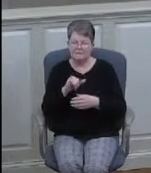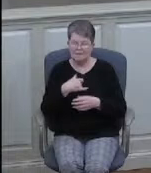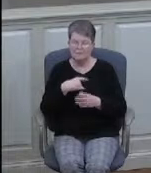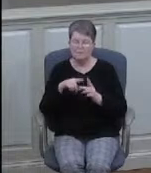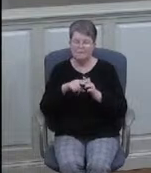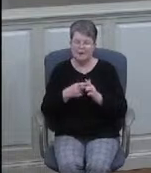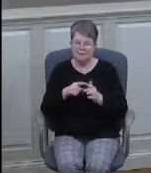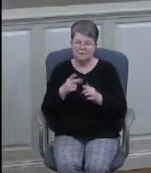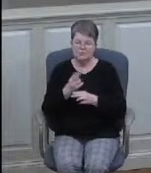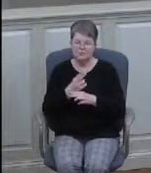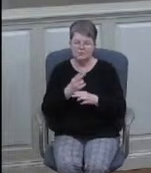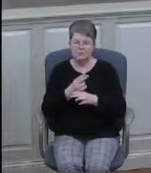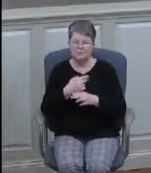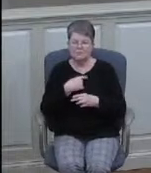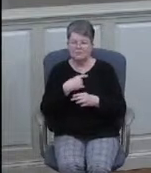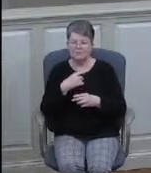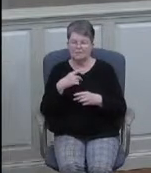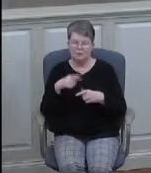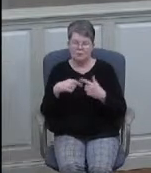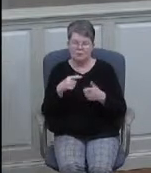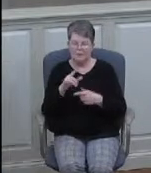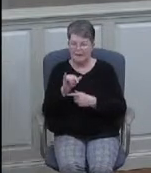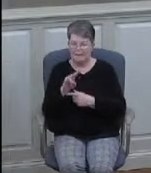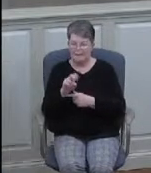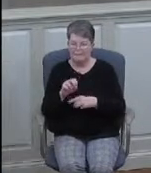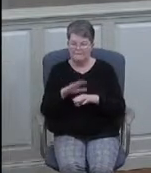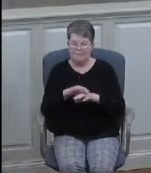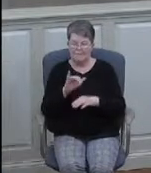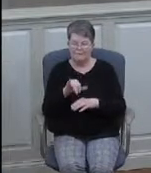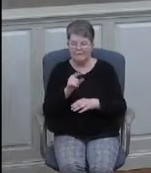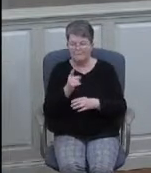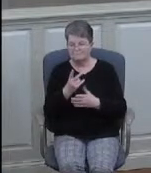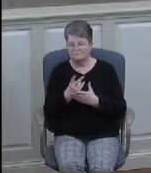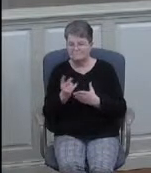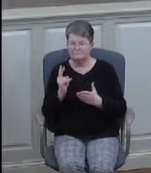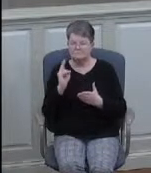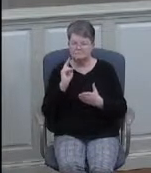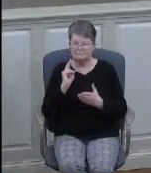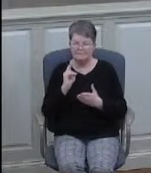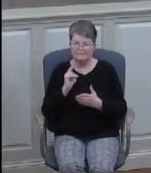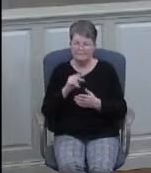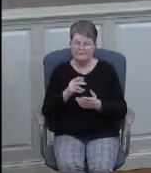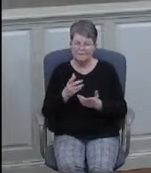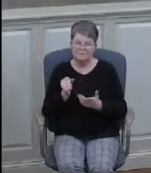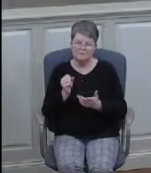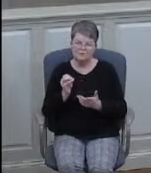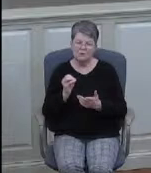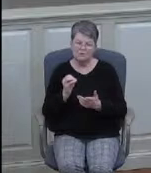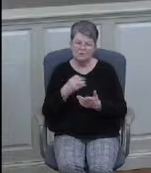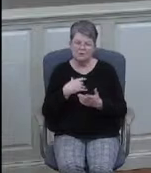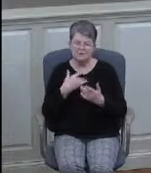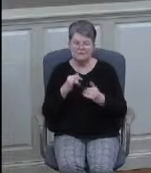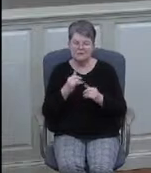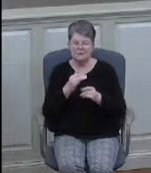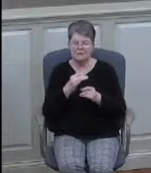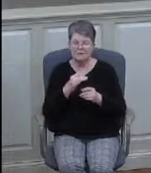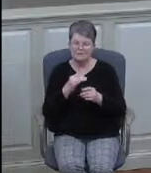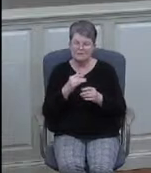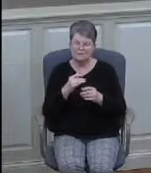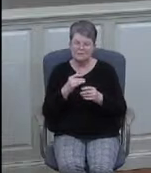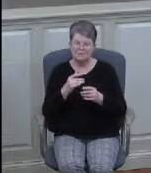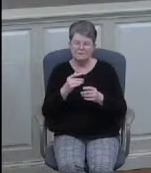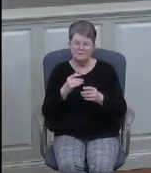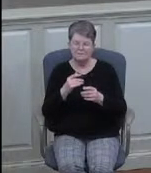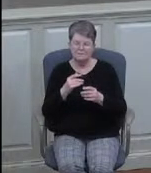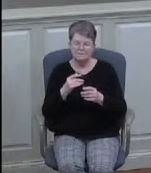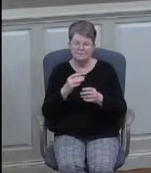use. We just went live on that a couple of weeks ago, and then the ice storm hit. So we're still getting the hang of that as a